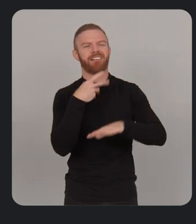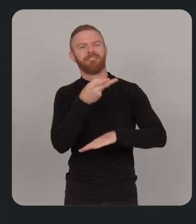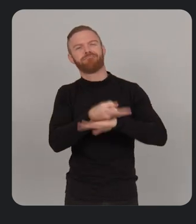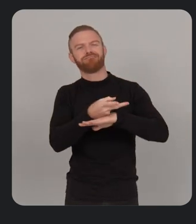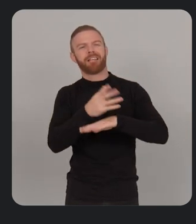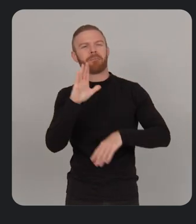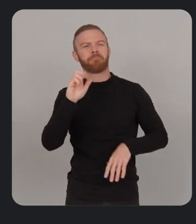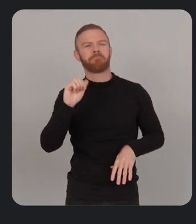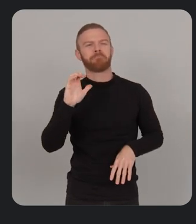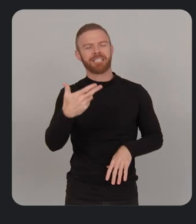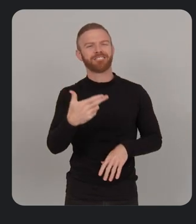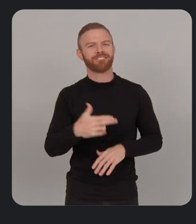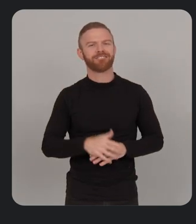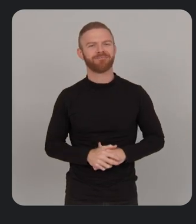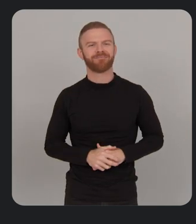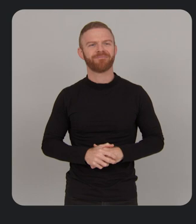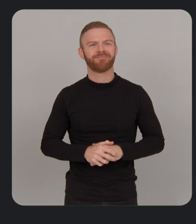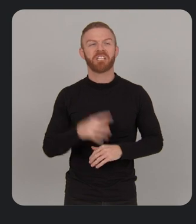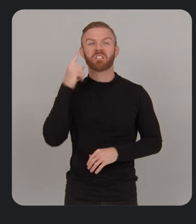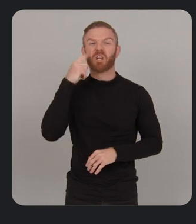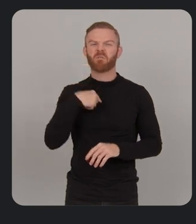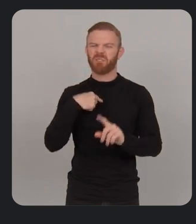beach. For me, it's all about the food.